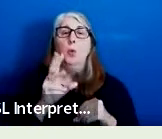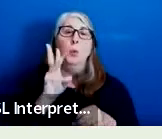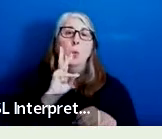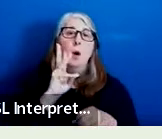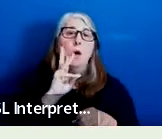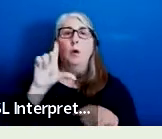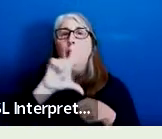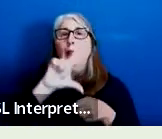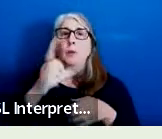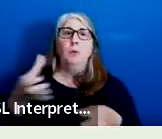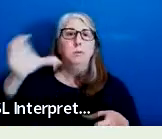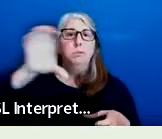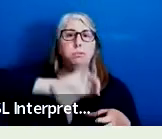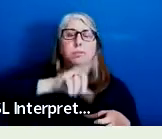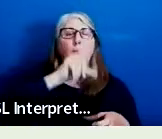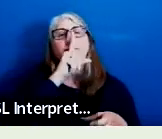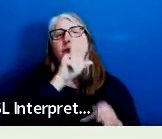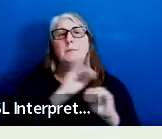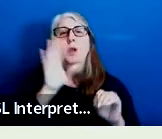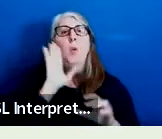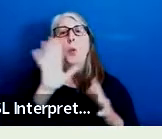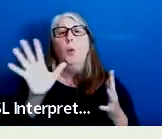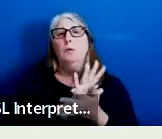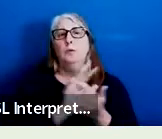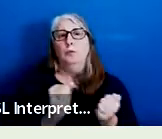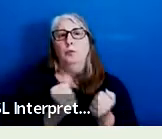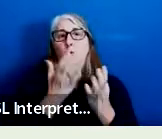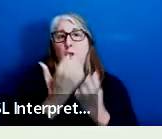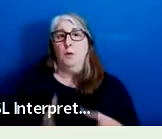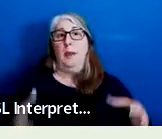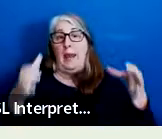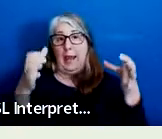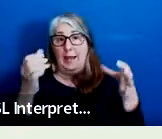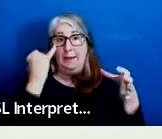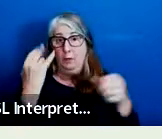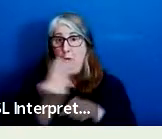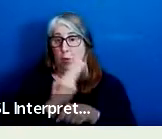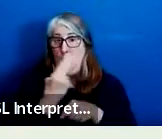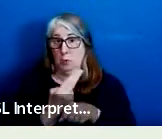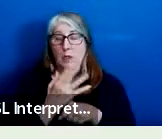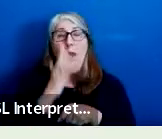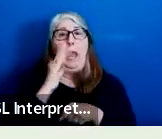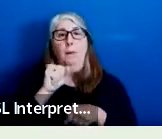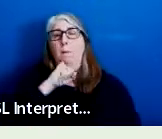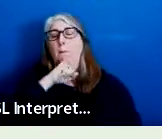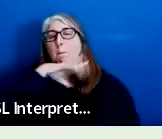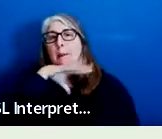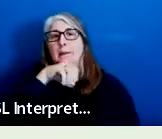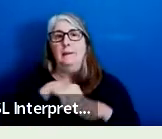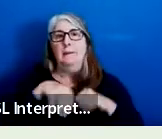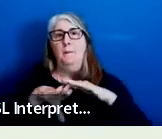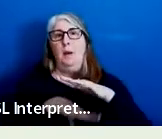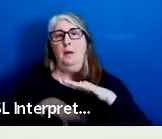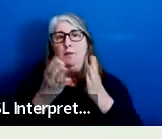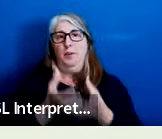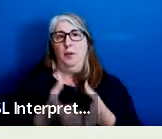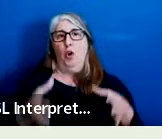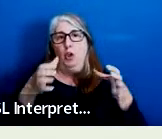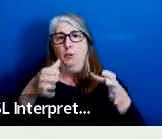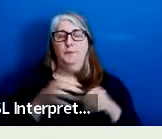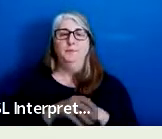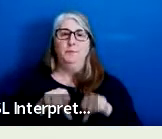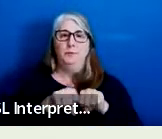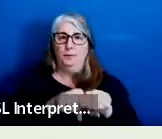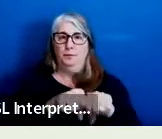will deteriorate your compost liners if you use them, and they make a mess in the bottom of your cart. So